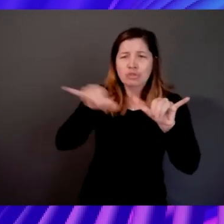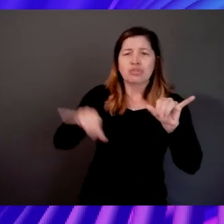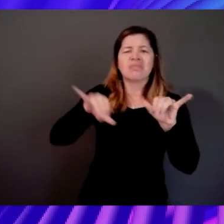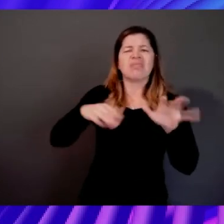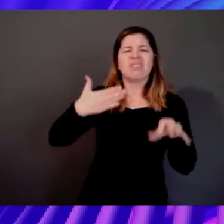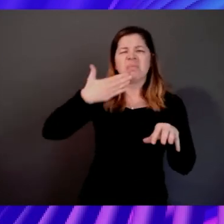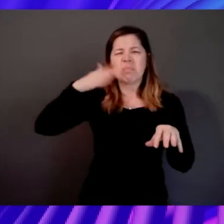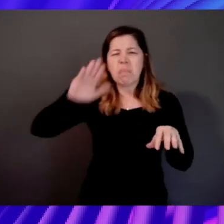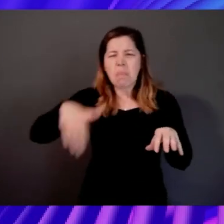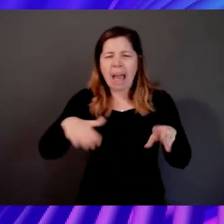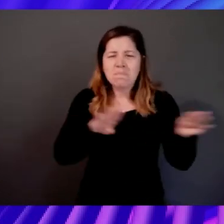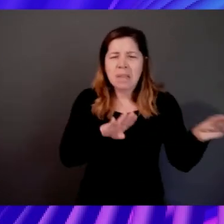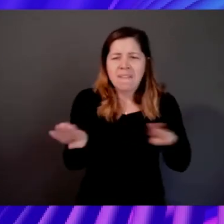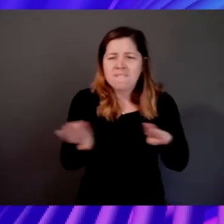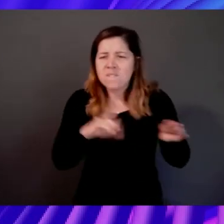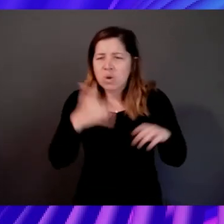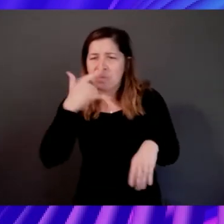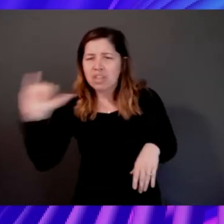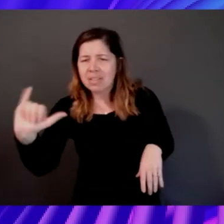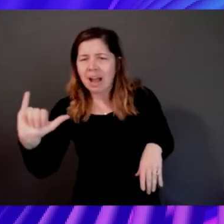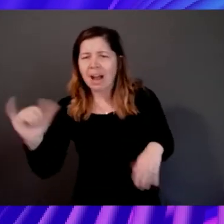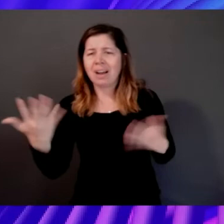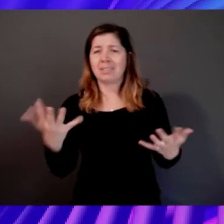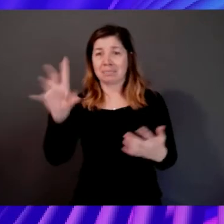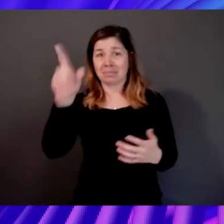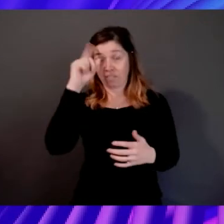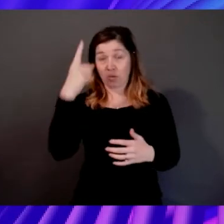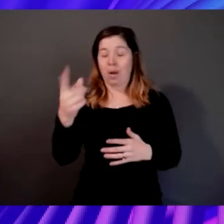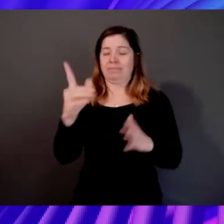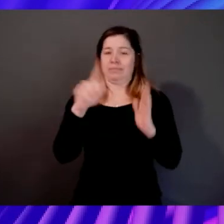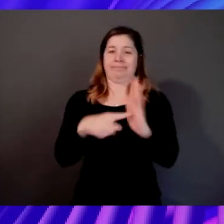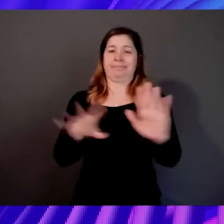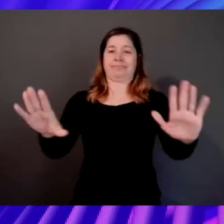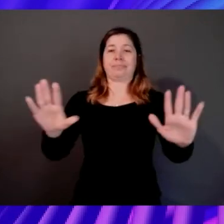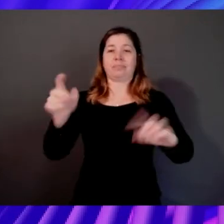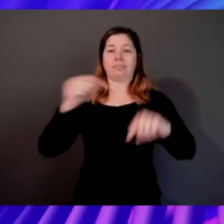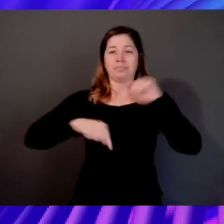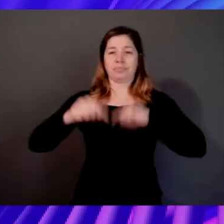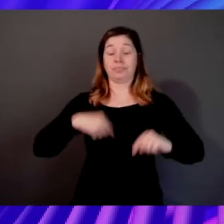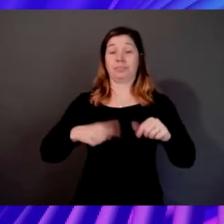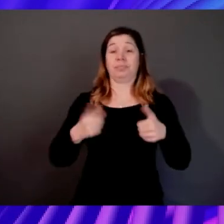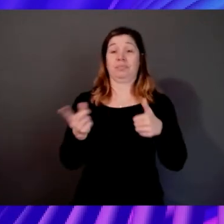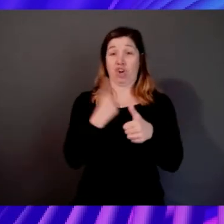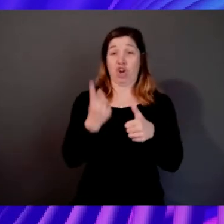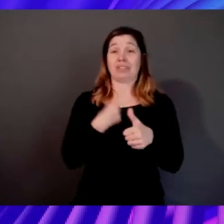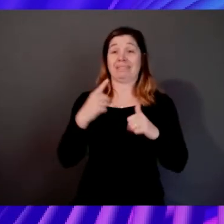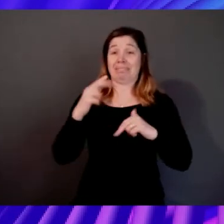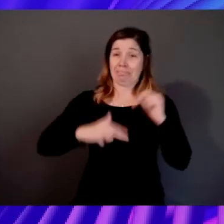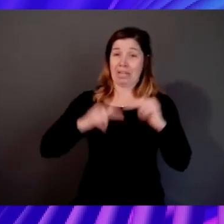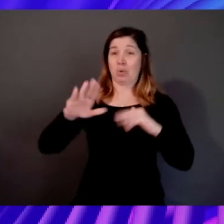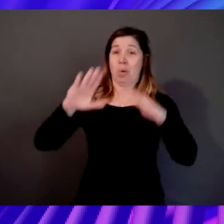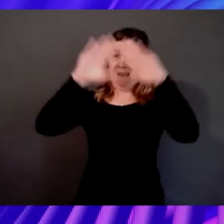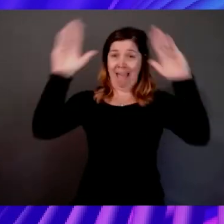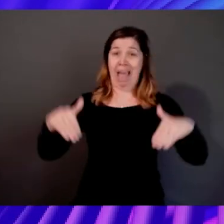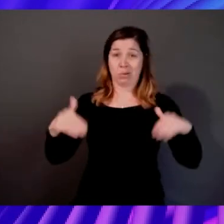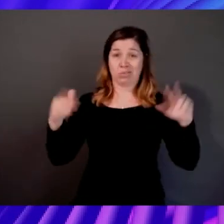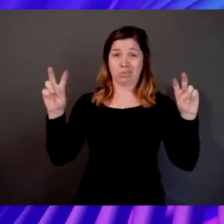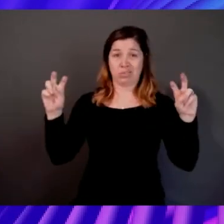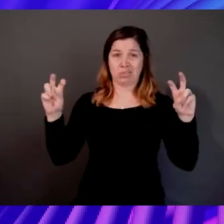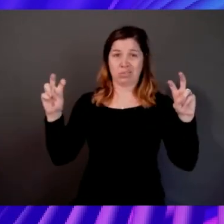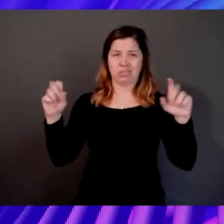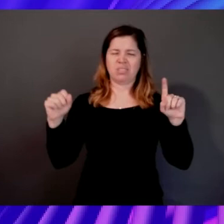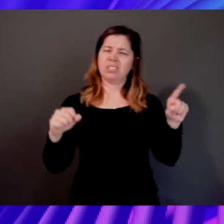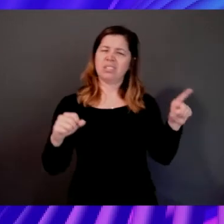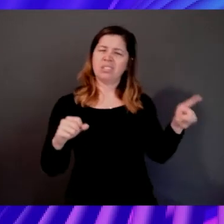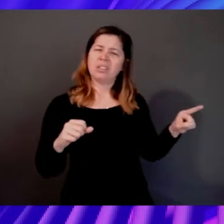that well, one, build your house, right? I mean, set up your... The dream house? No, that's different. That's the